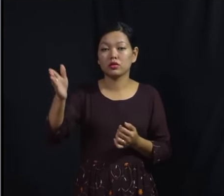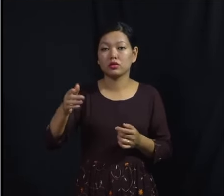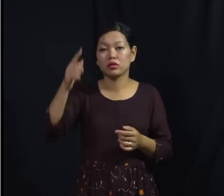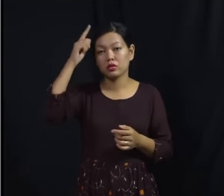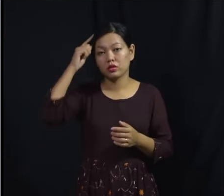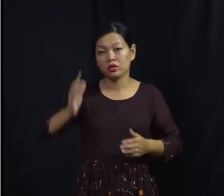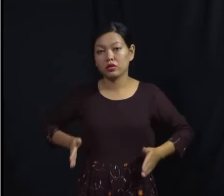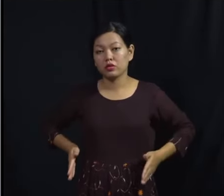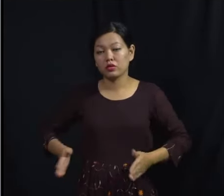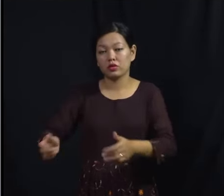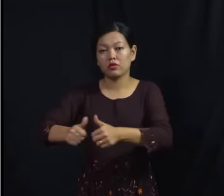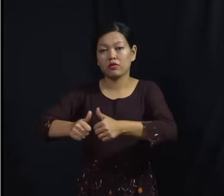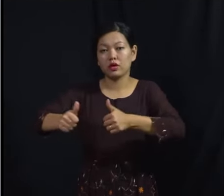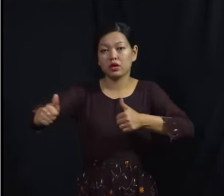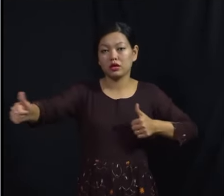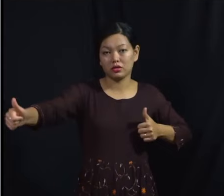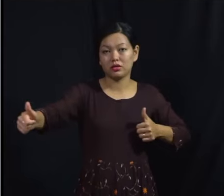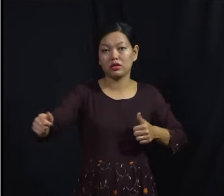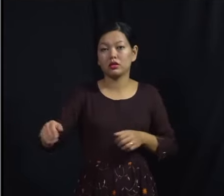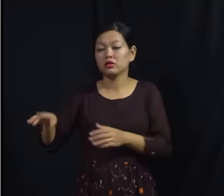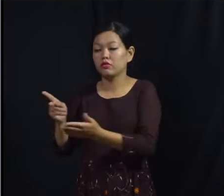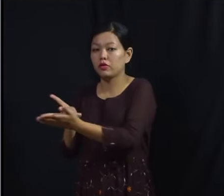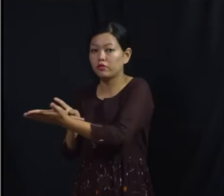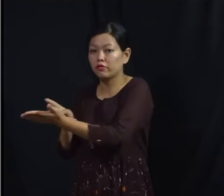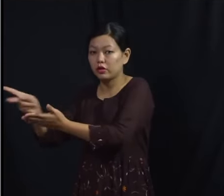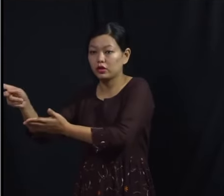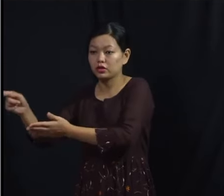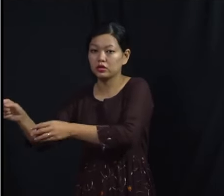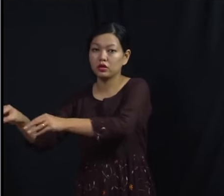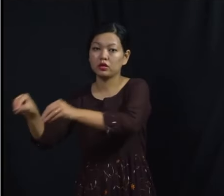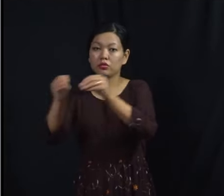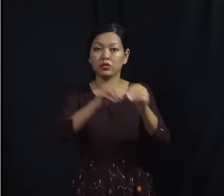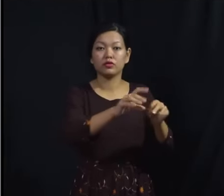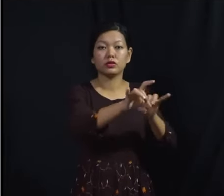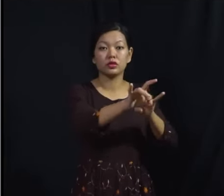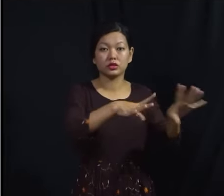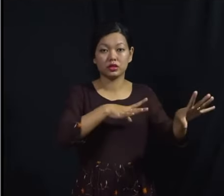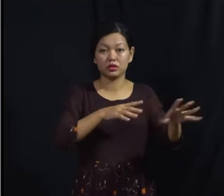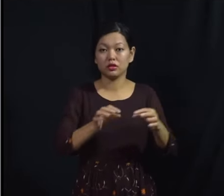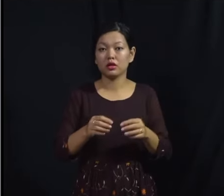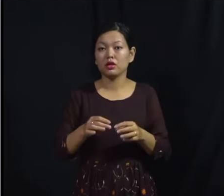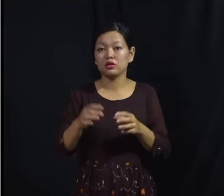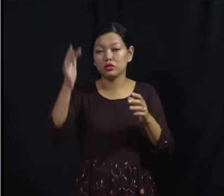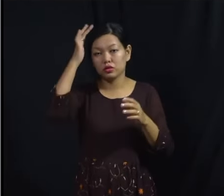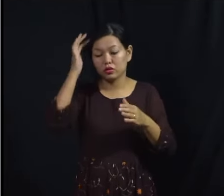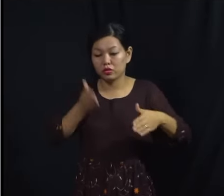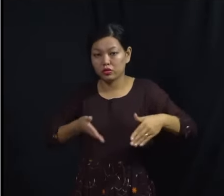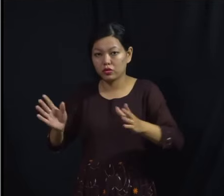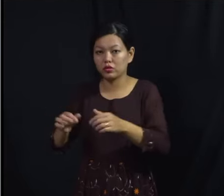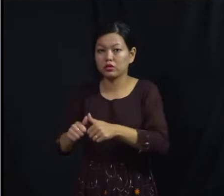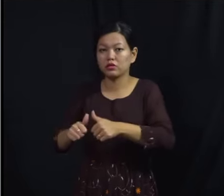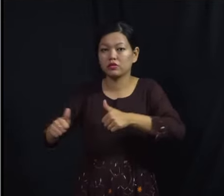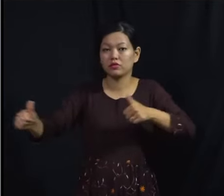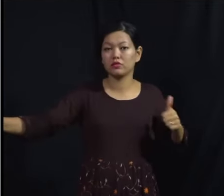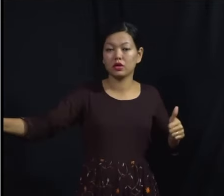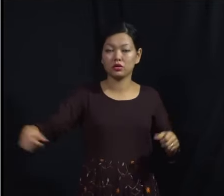remember we are talking about village here, which is remote, that is cut off from the main city. So all this accessibility are